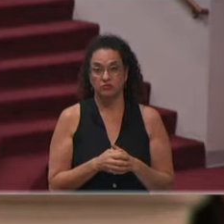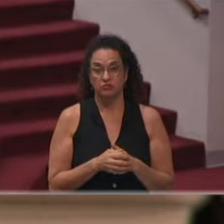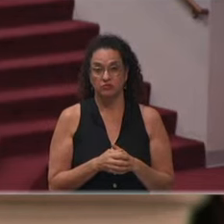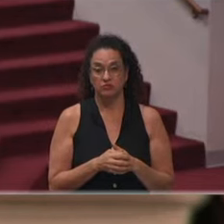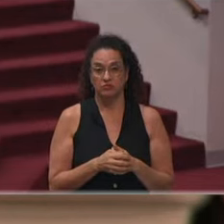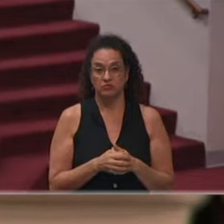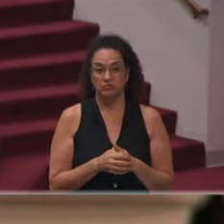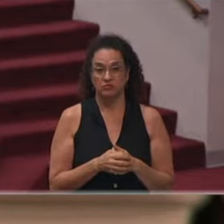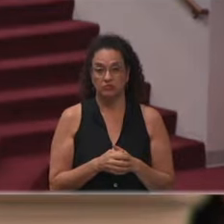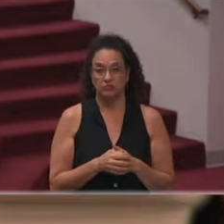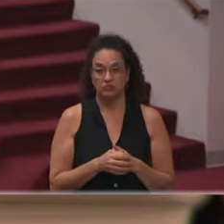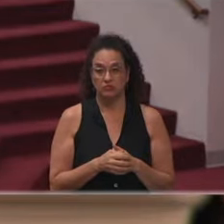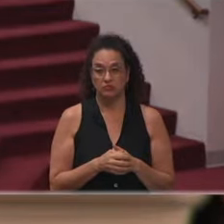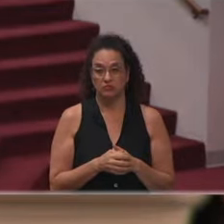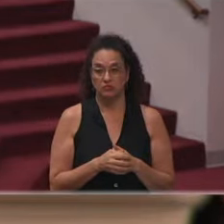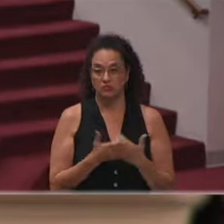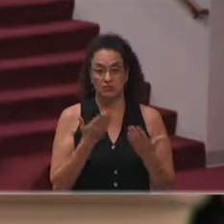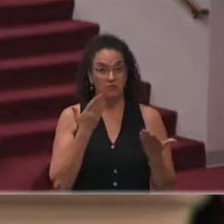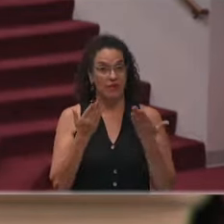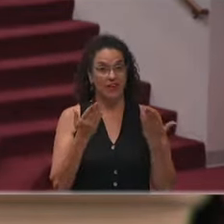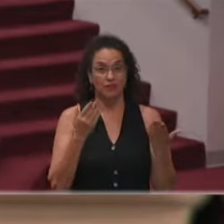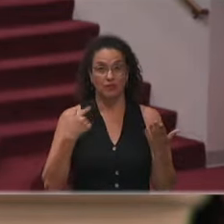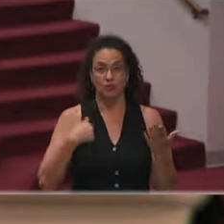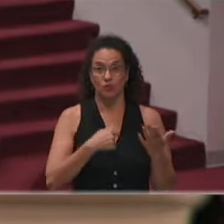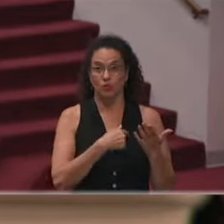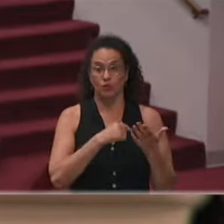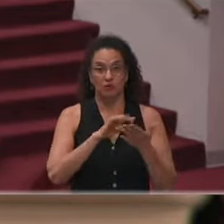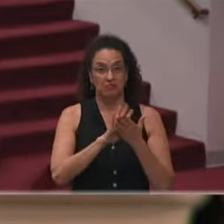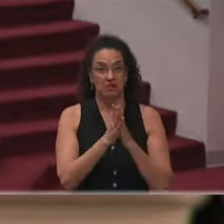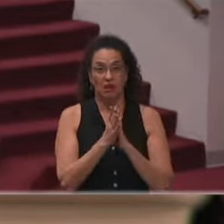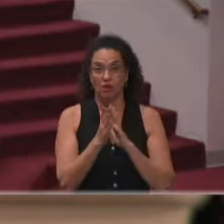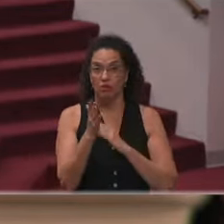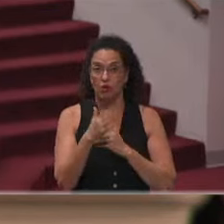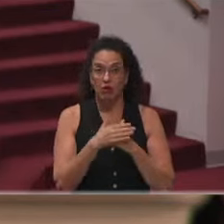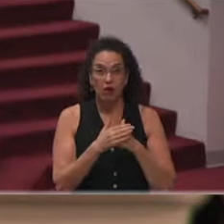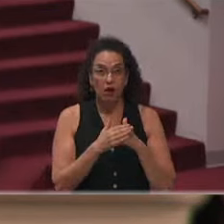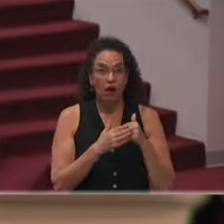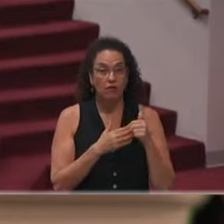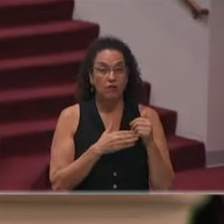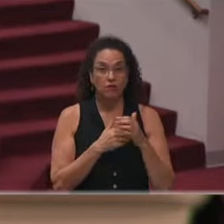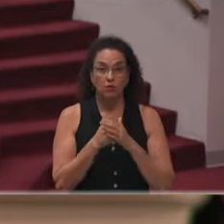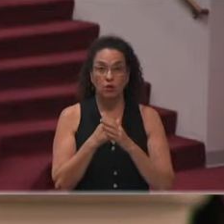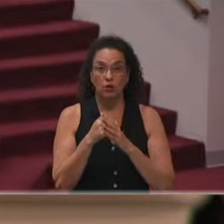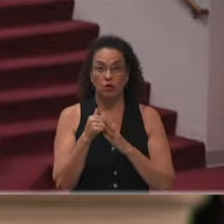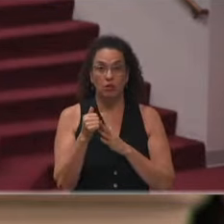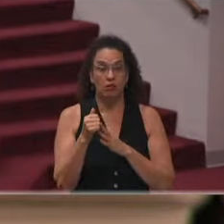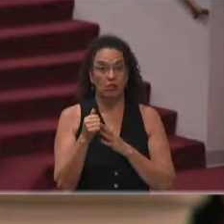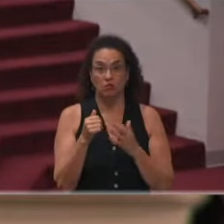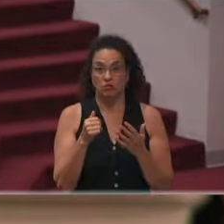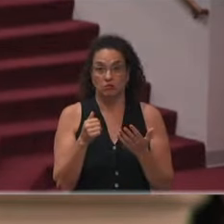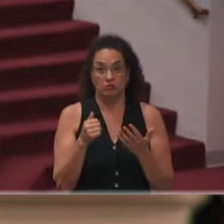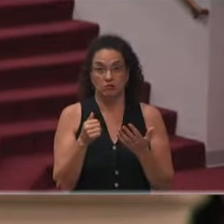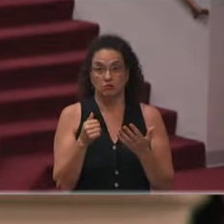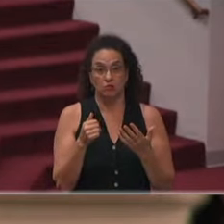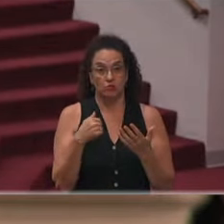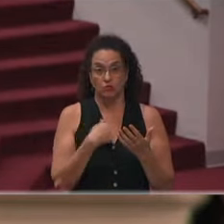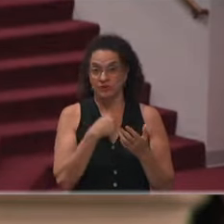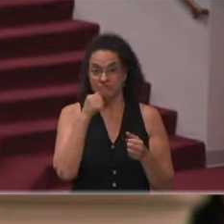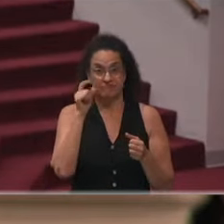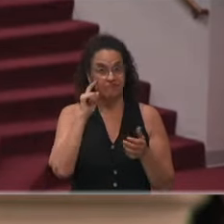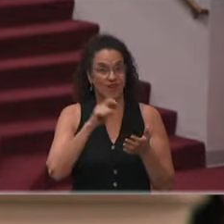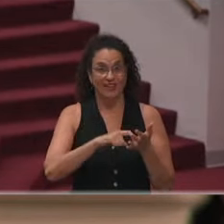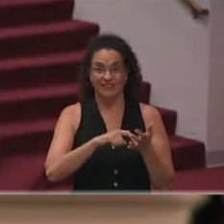Perhaps we had become very comfortable with who we are and not recognize that we live